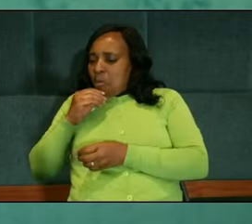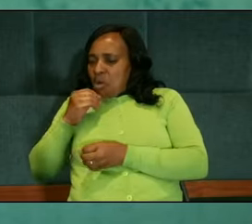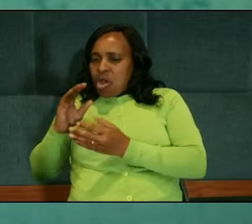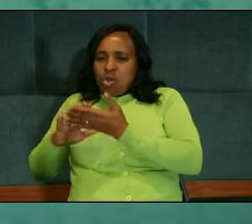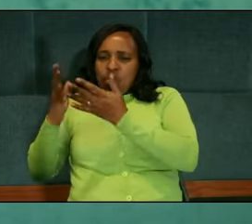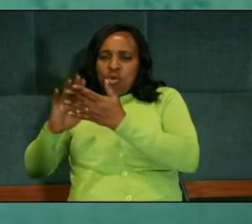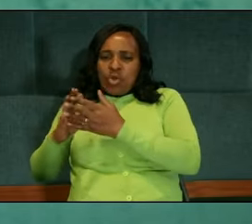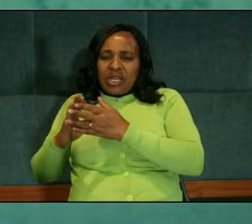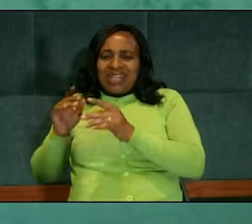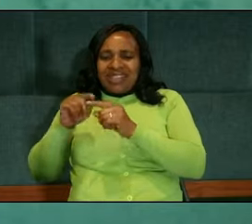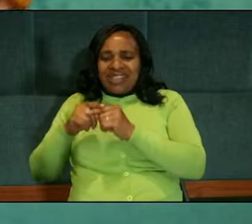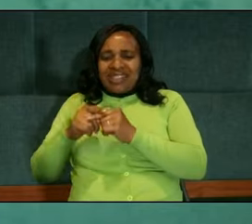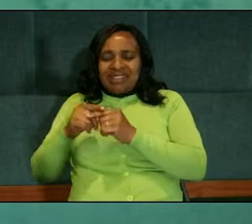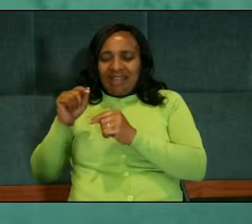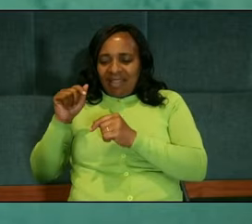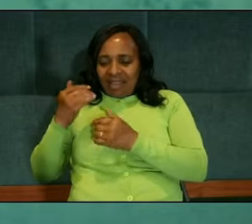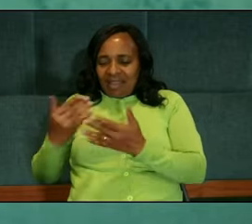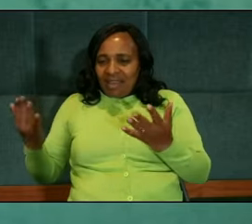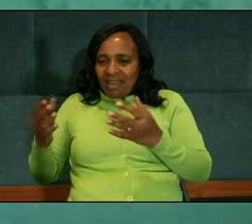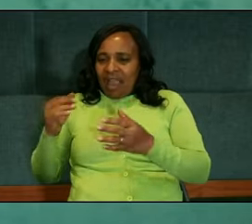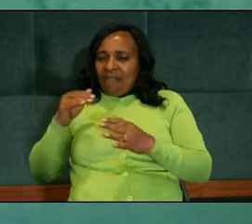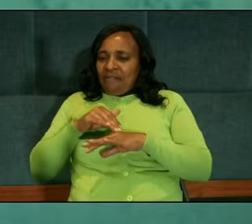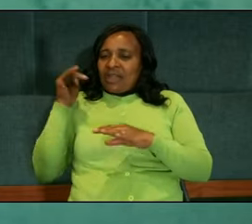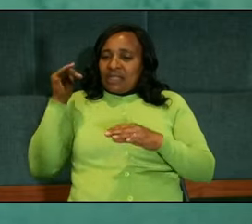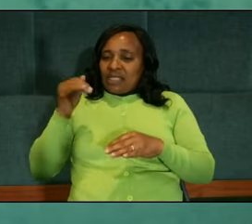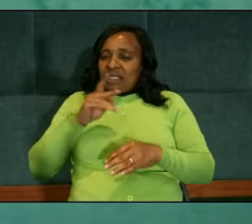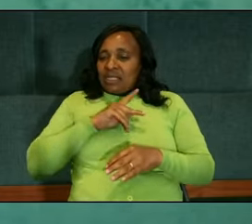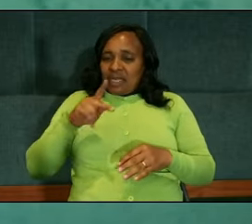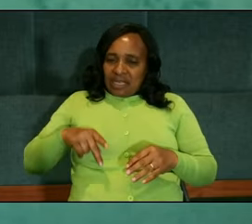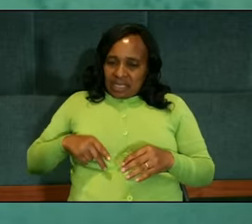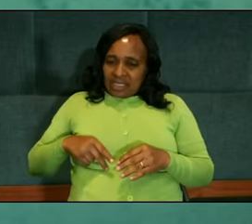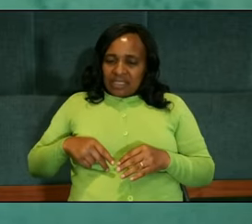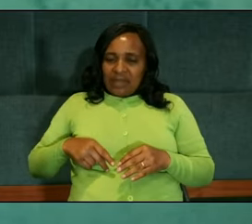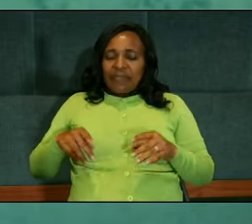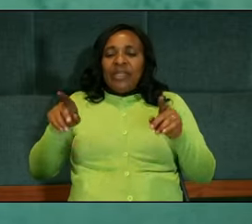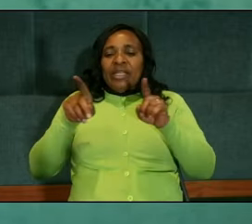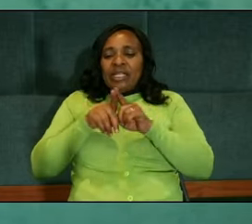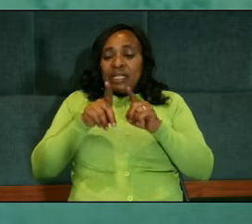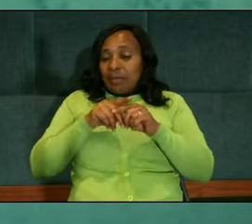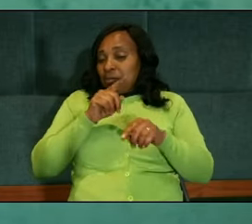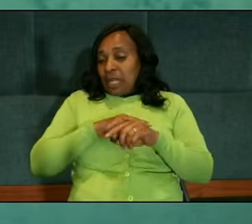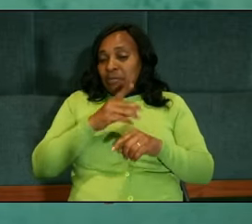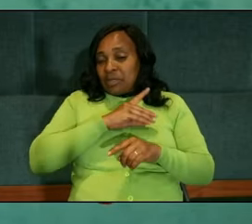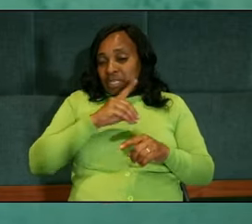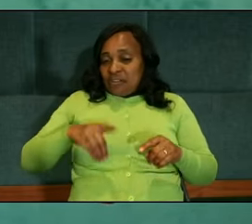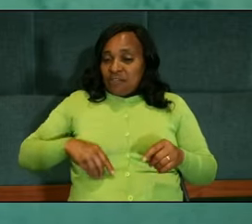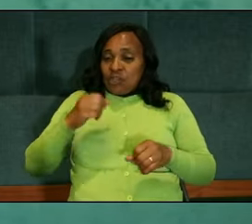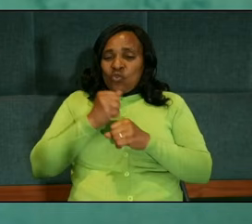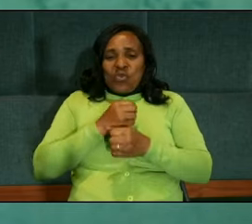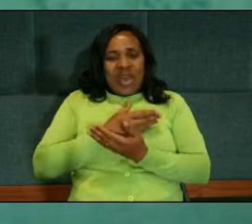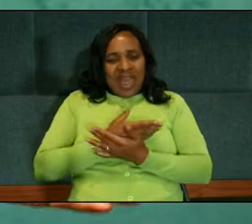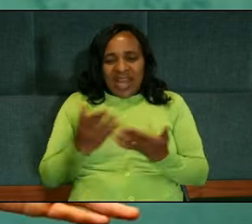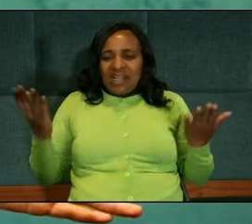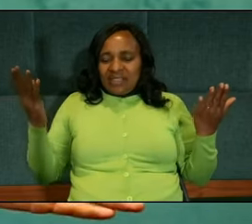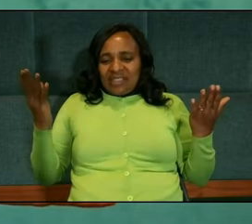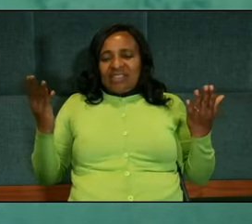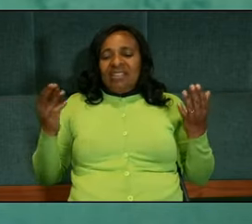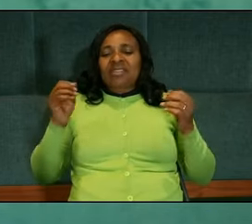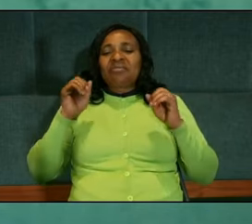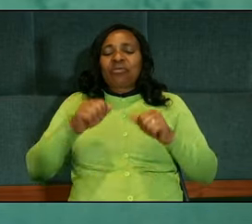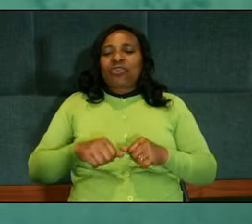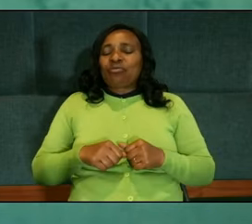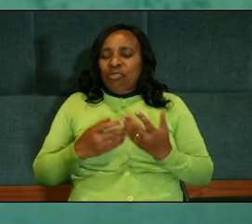him in a way that I don't think, not in a positive way, in a negative way. So even if David did not do anything, he would